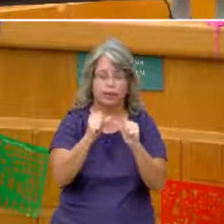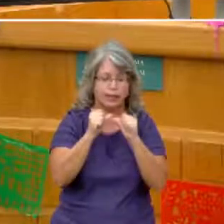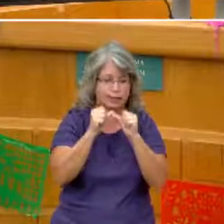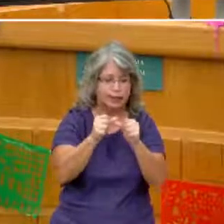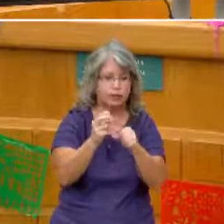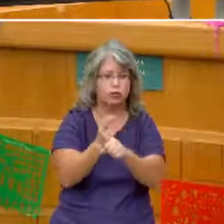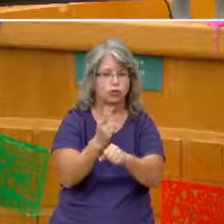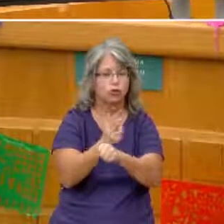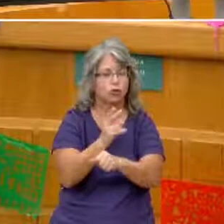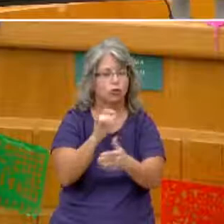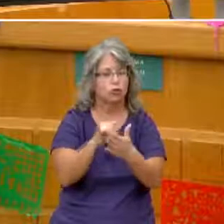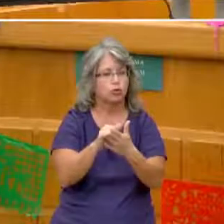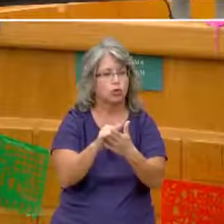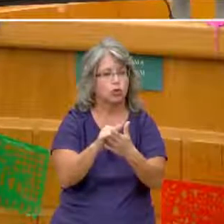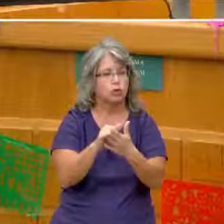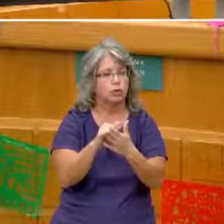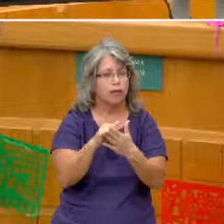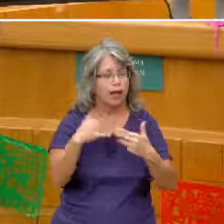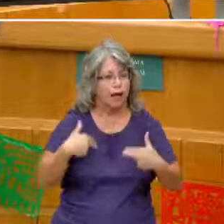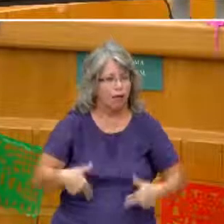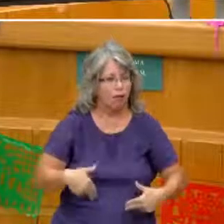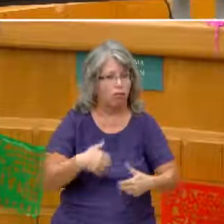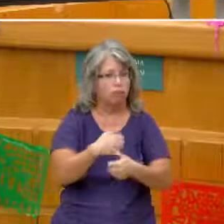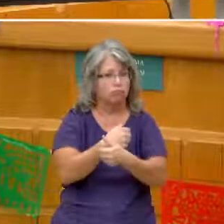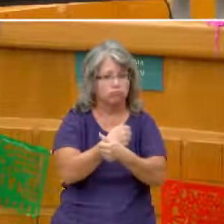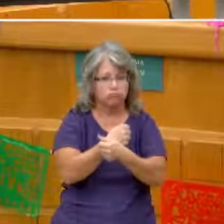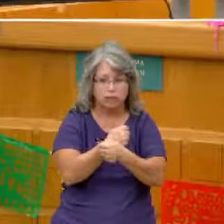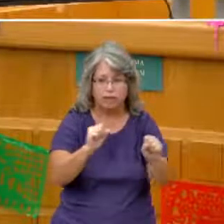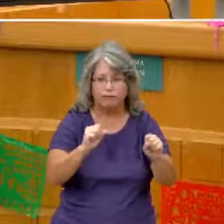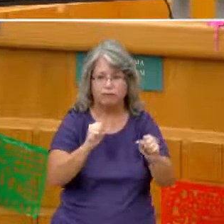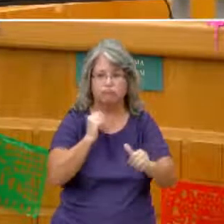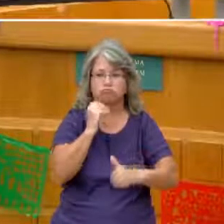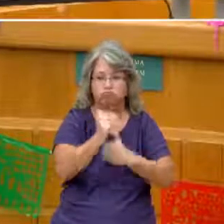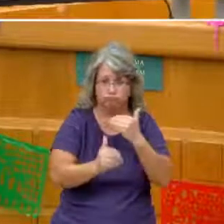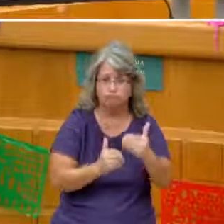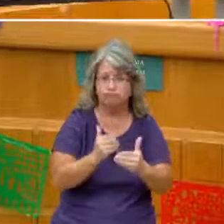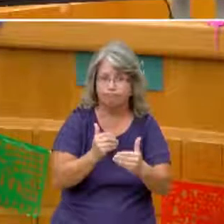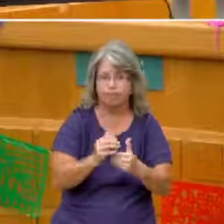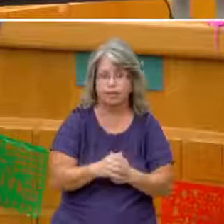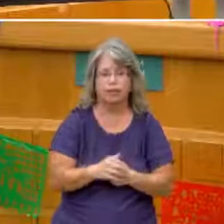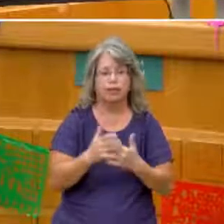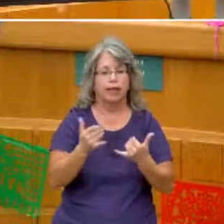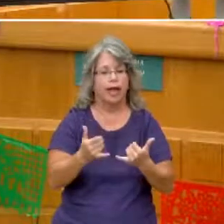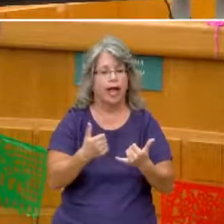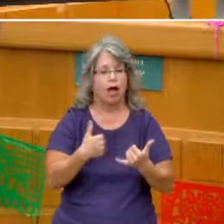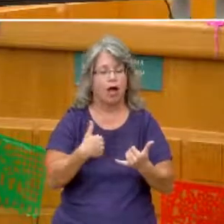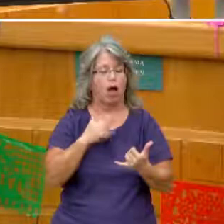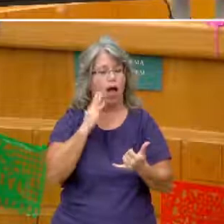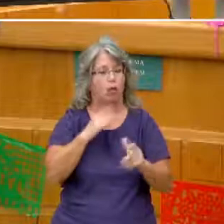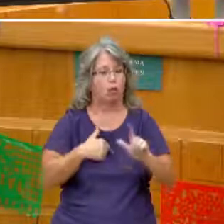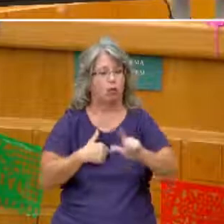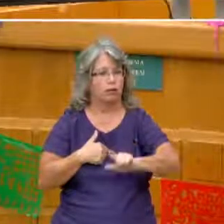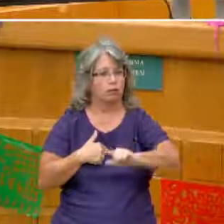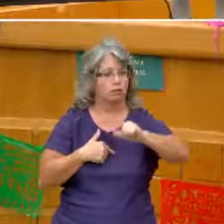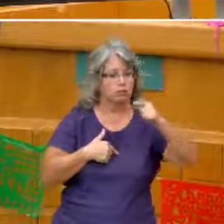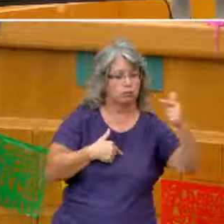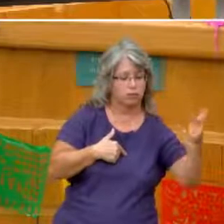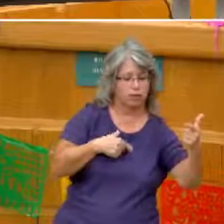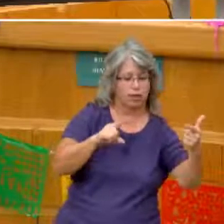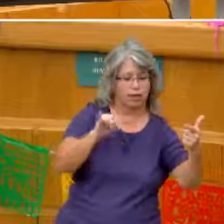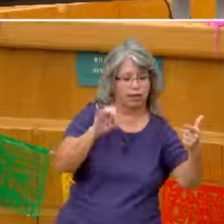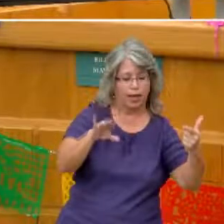strategies. And with that, I'm going to turn it over to Gabby for the translation, and after